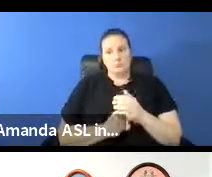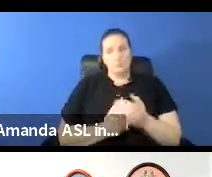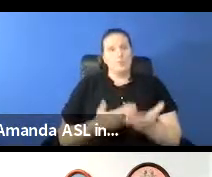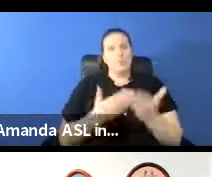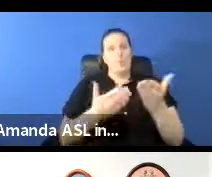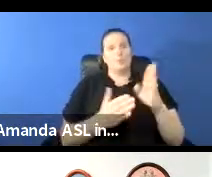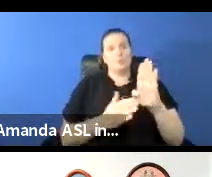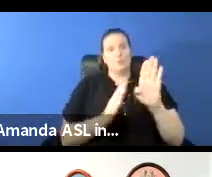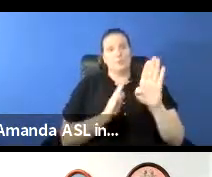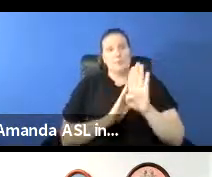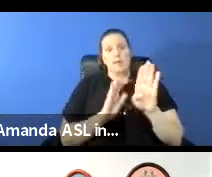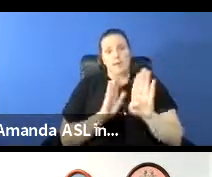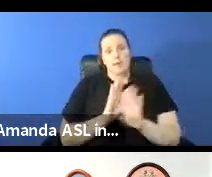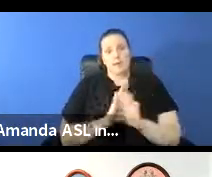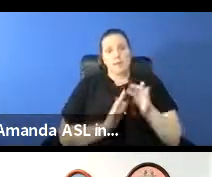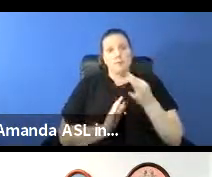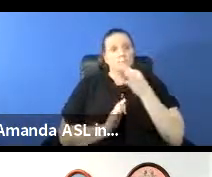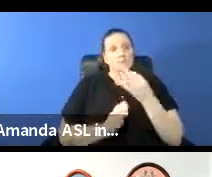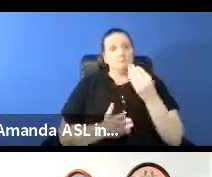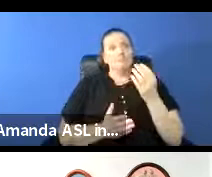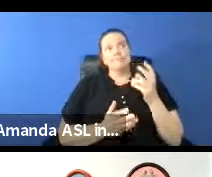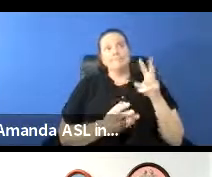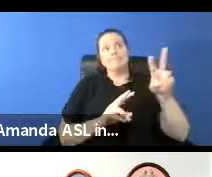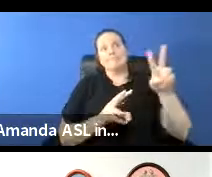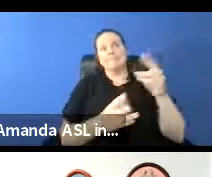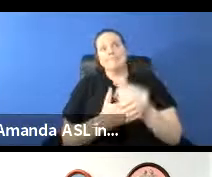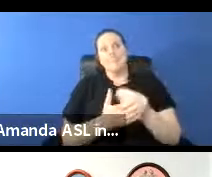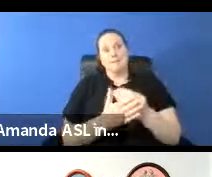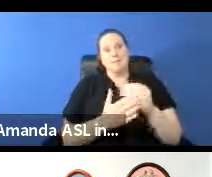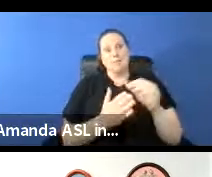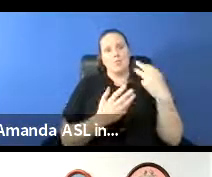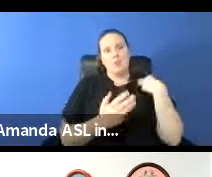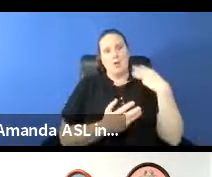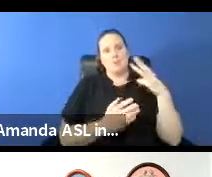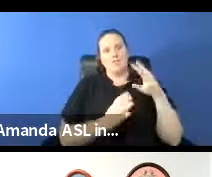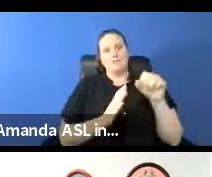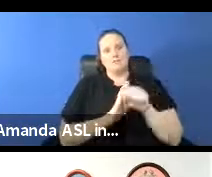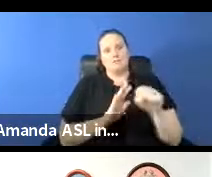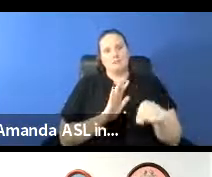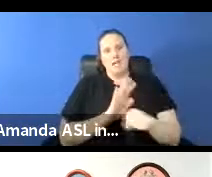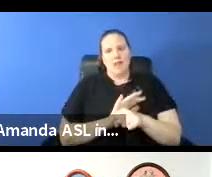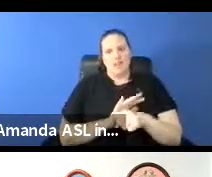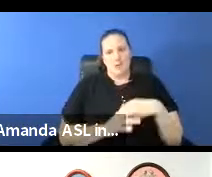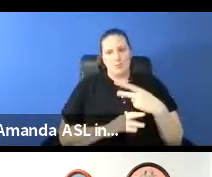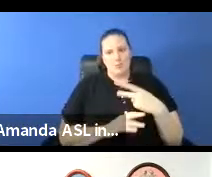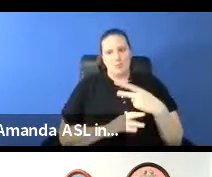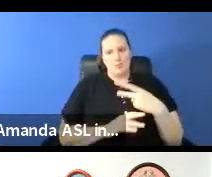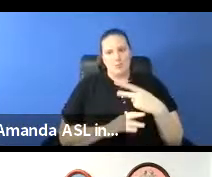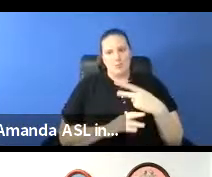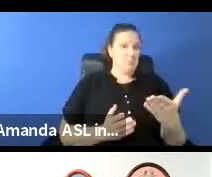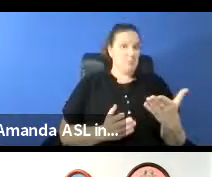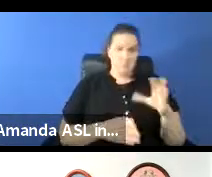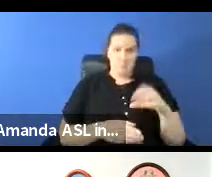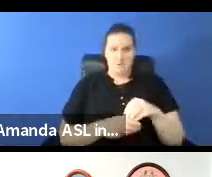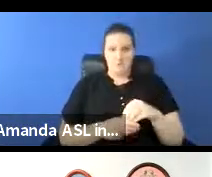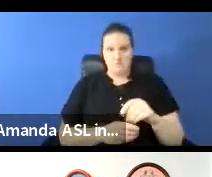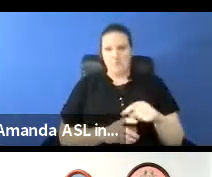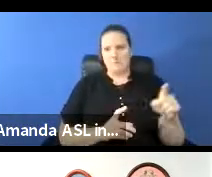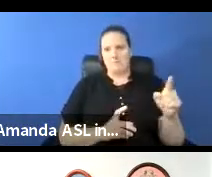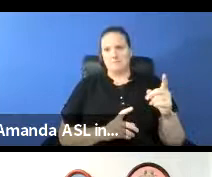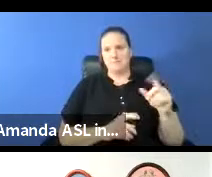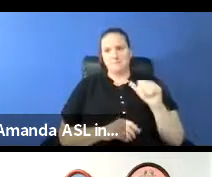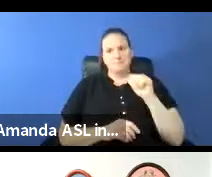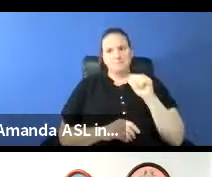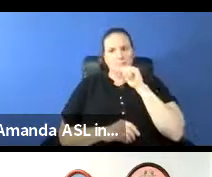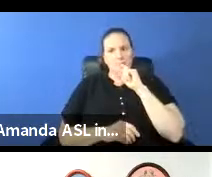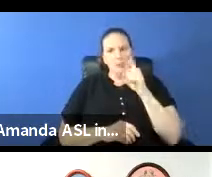and projected dollars that could be coming to Washington State and the programs that this program might be able to tap into. But again, not sure if